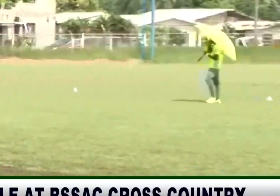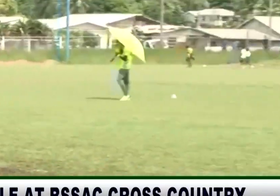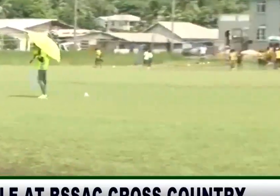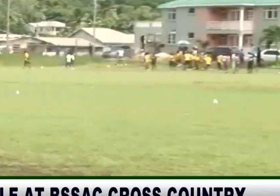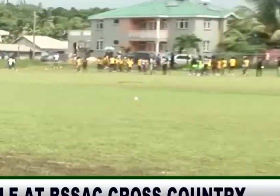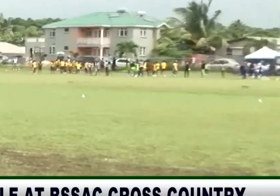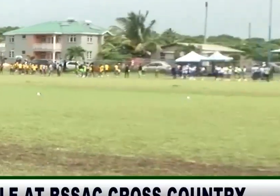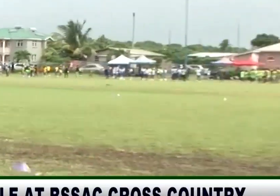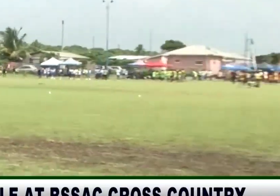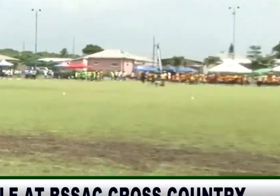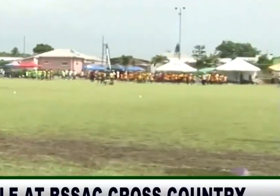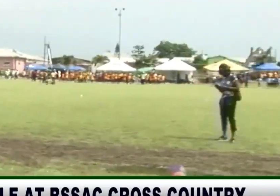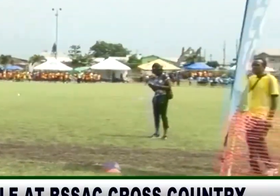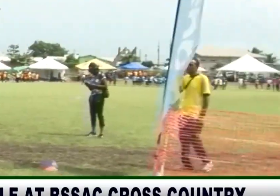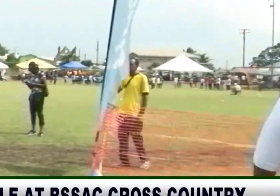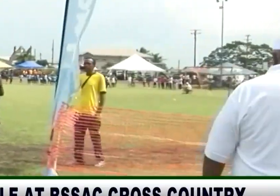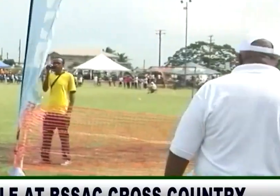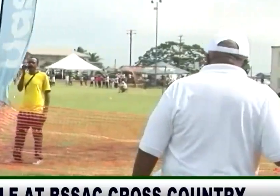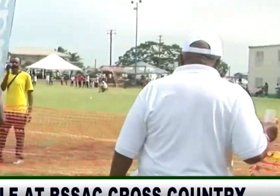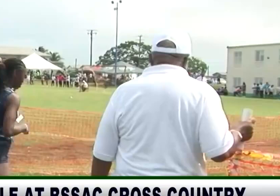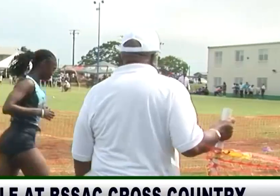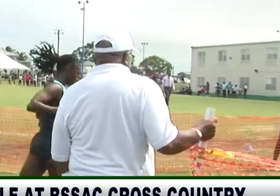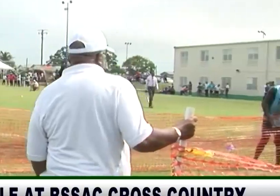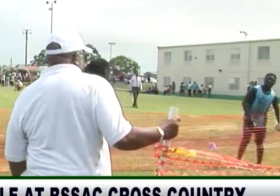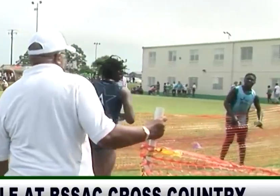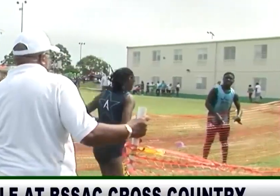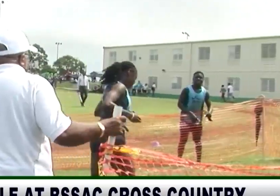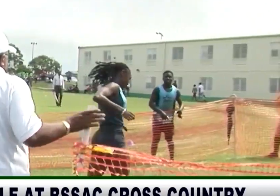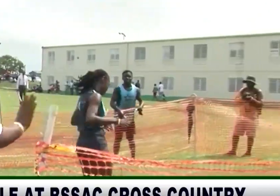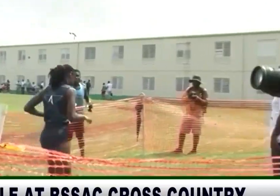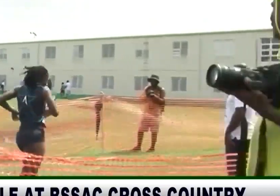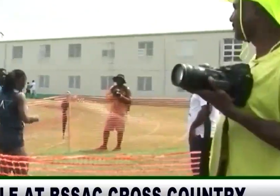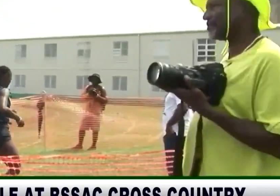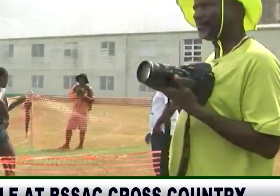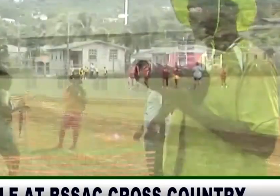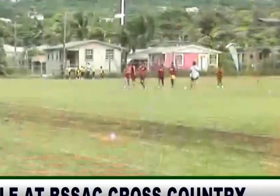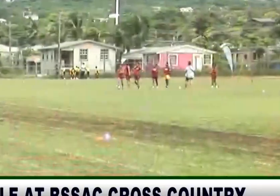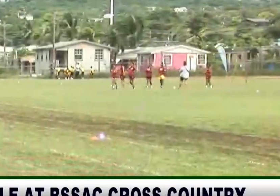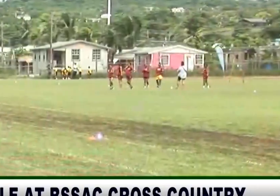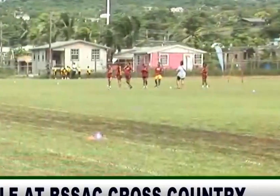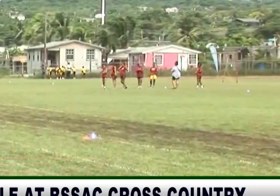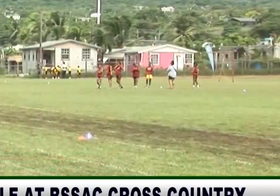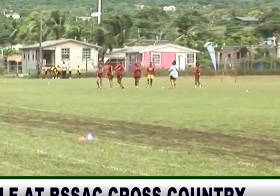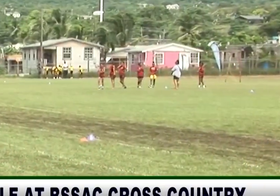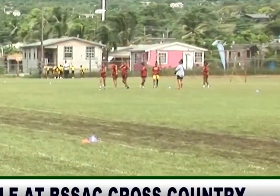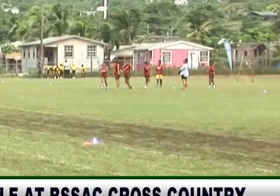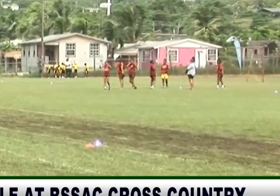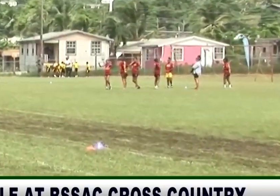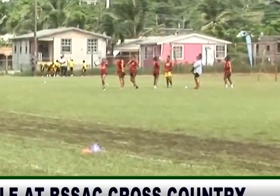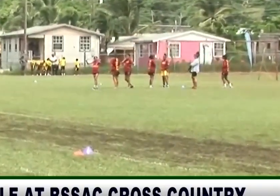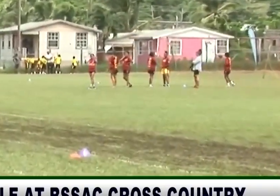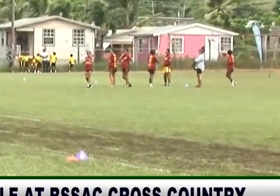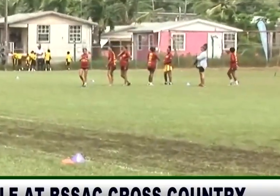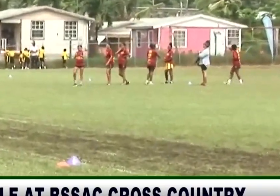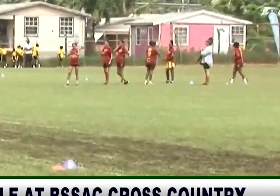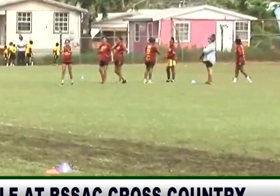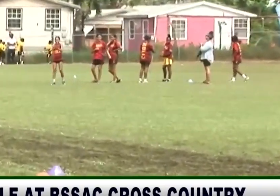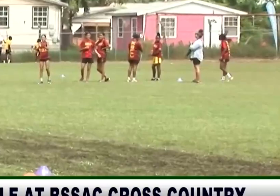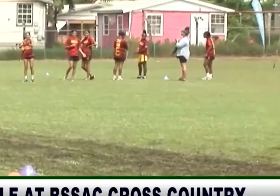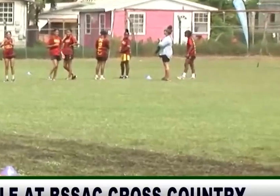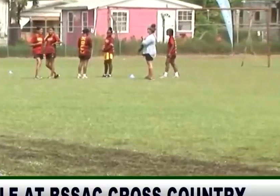Princess Margaret was second in 11 minutes, 23.75 seconds, while Zoe Thomas of Cojun-Parry came third in 12